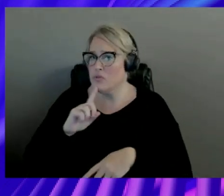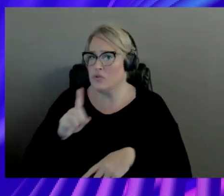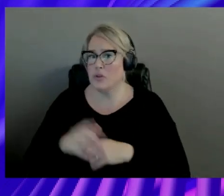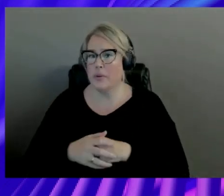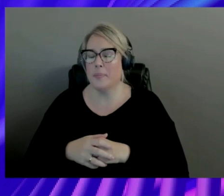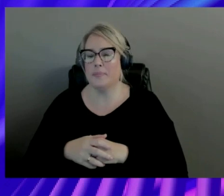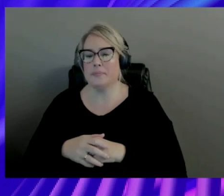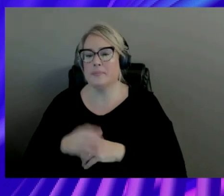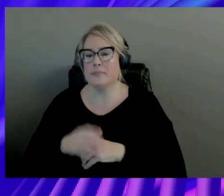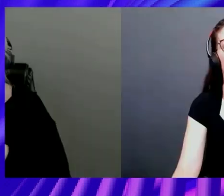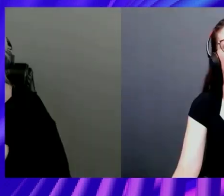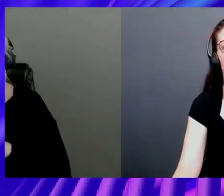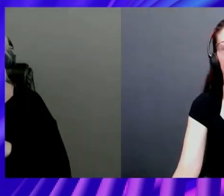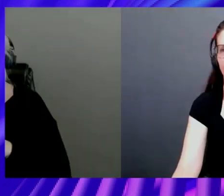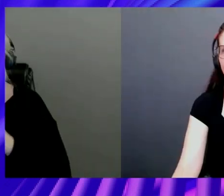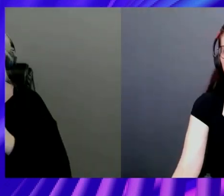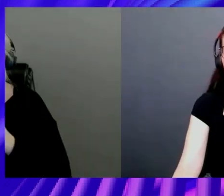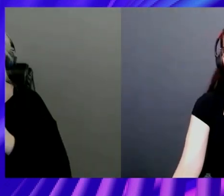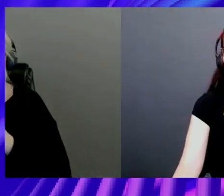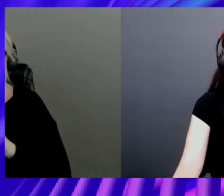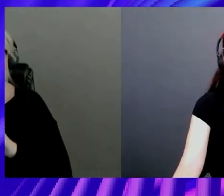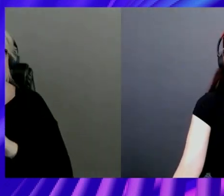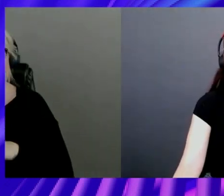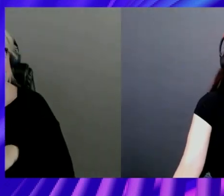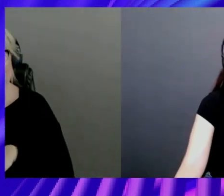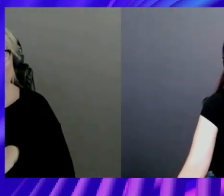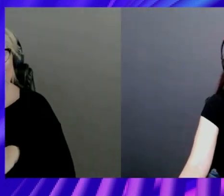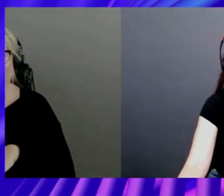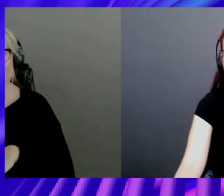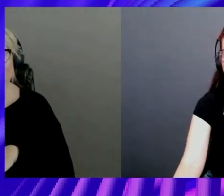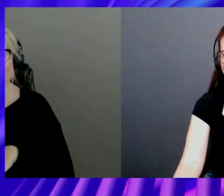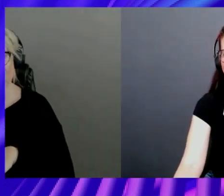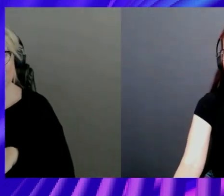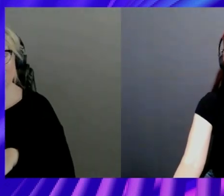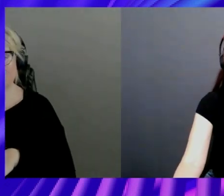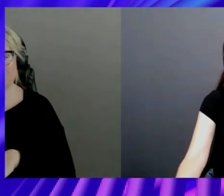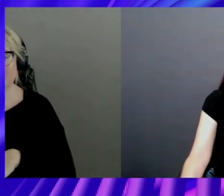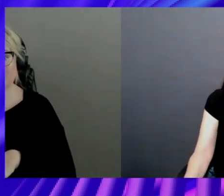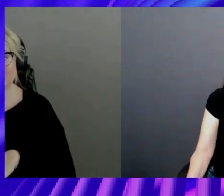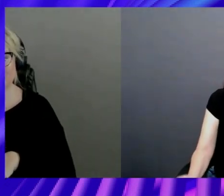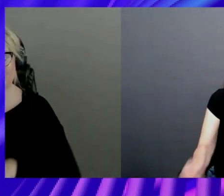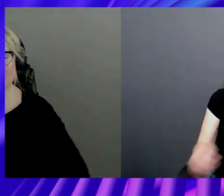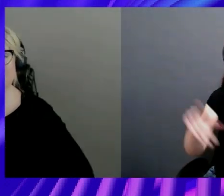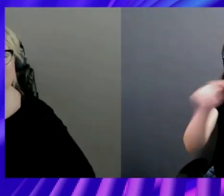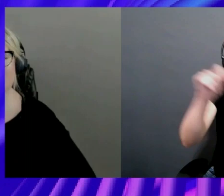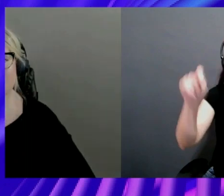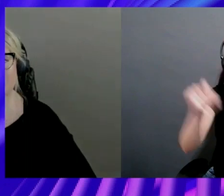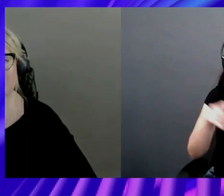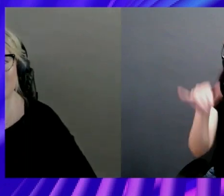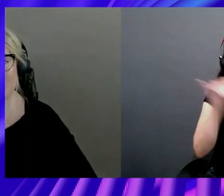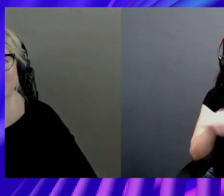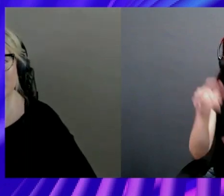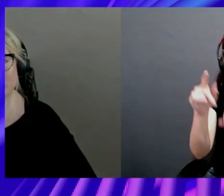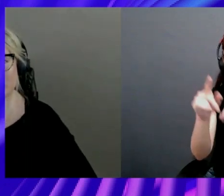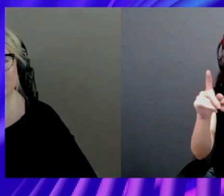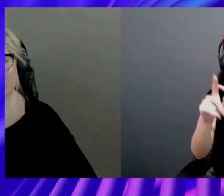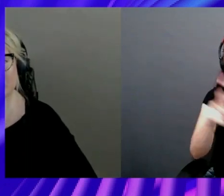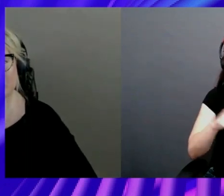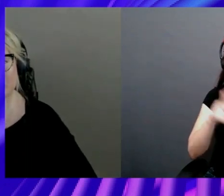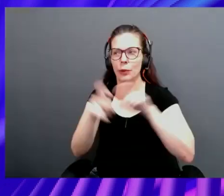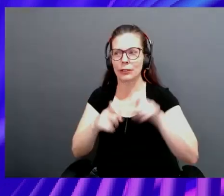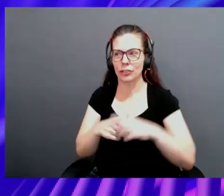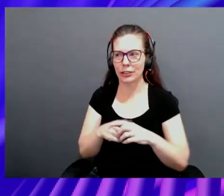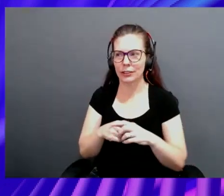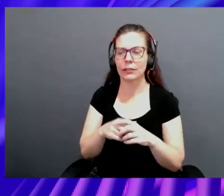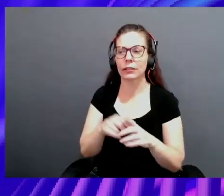the big perks of using the website I was mentioned is that there's a template, right? There's some standard questions that are asked for you to best describe what you